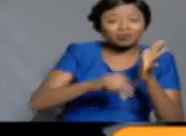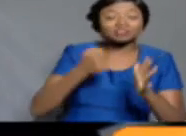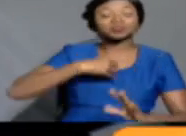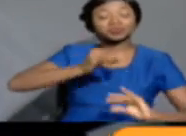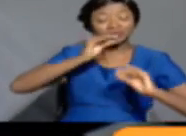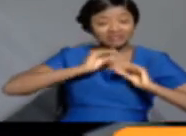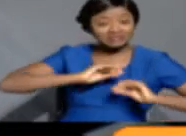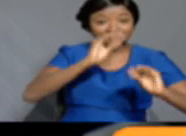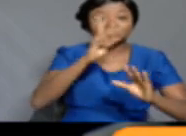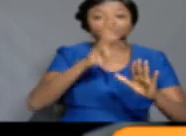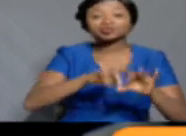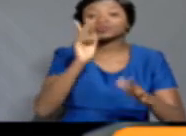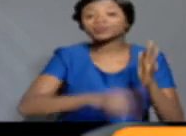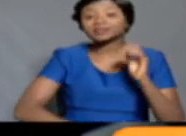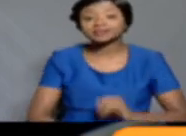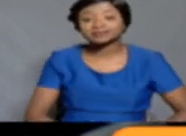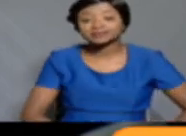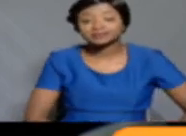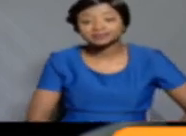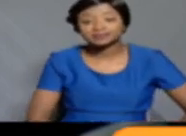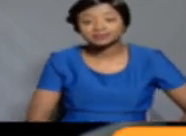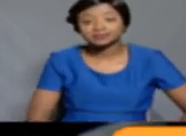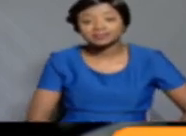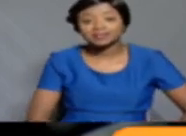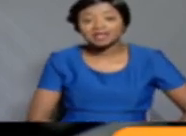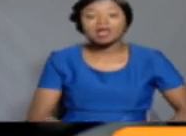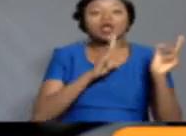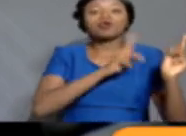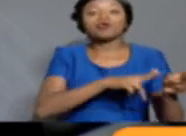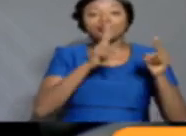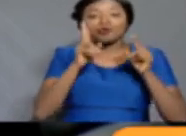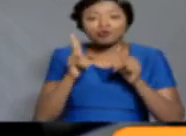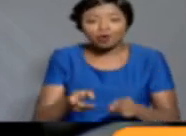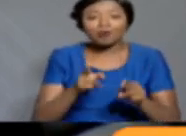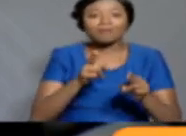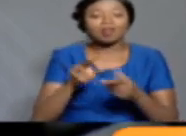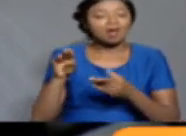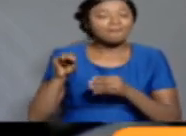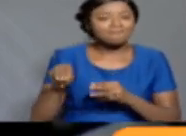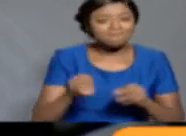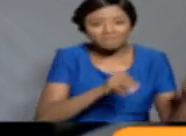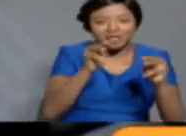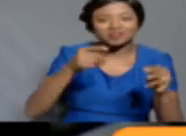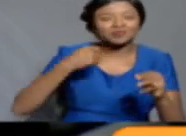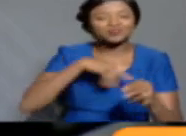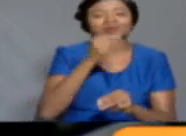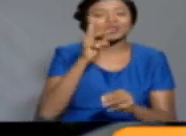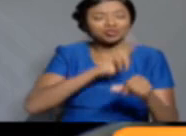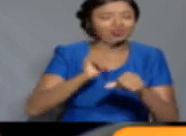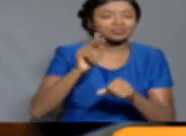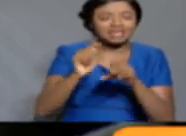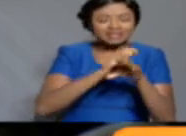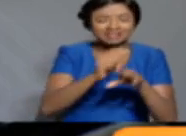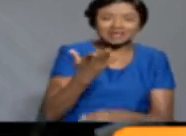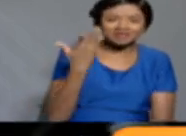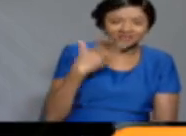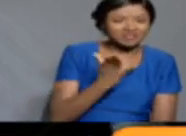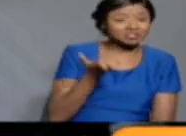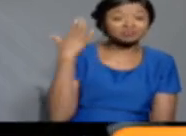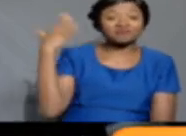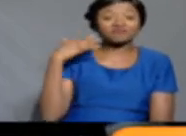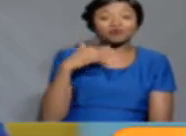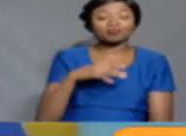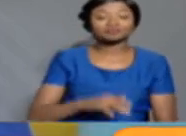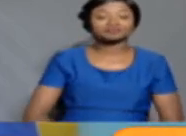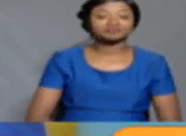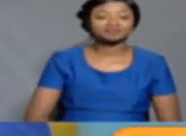teach using the normal pedagogical method that we were trained. And that's the advice we have given